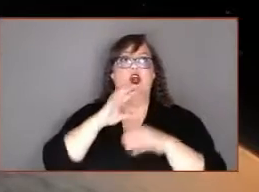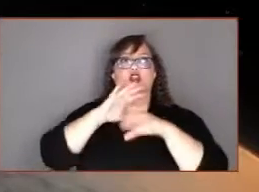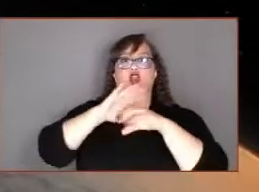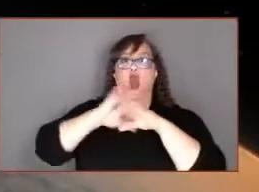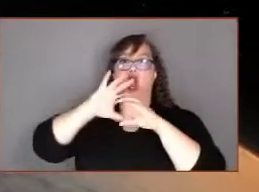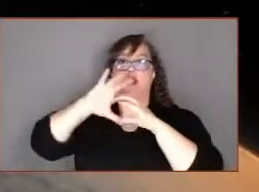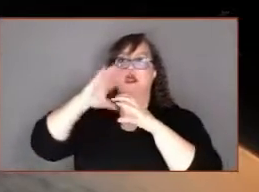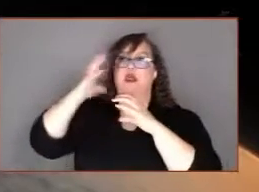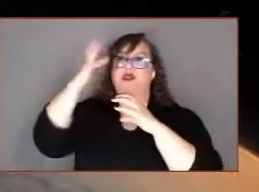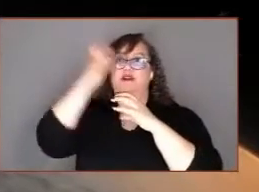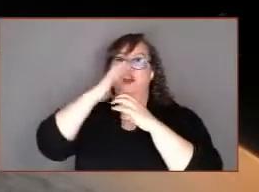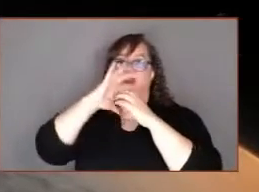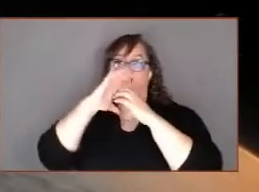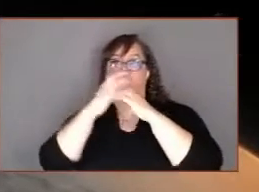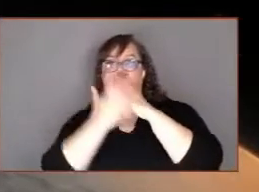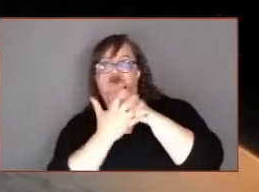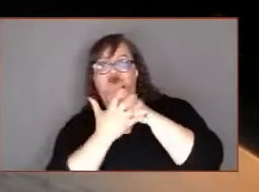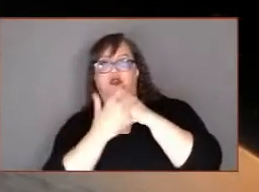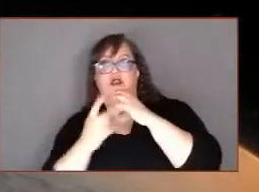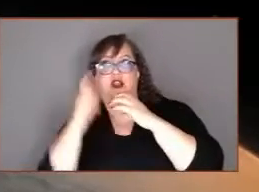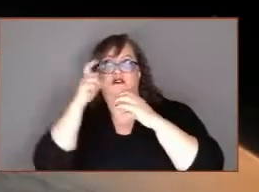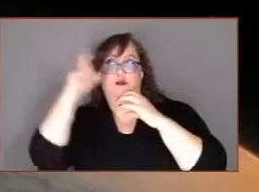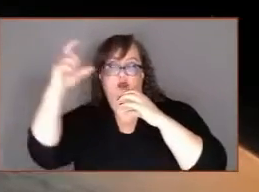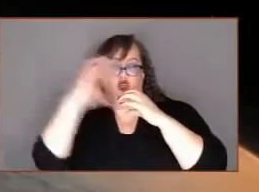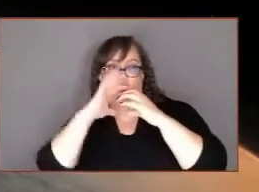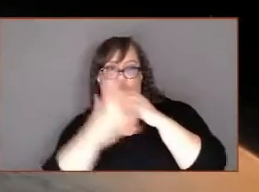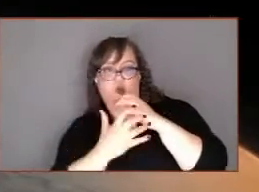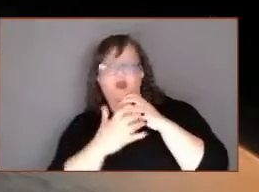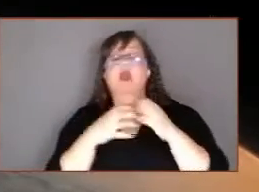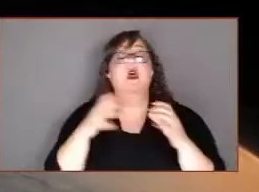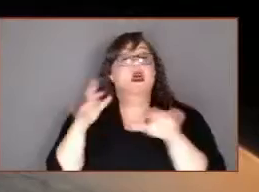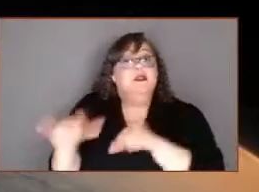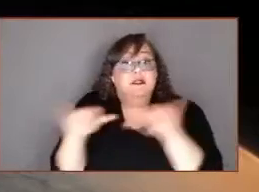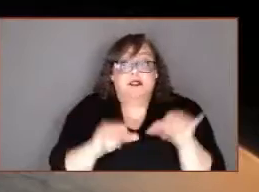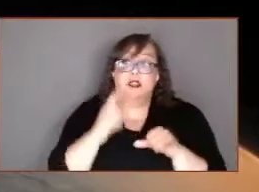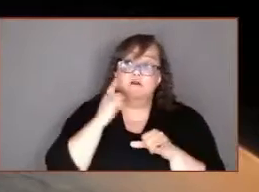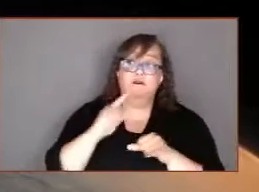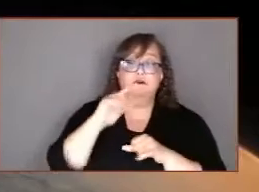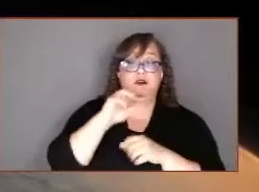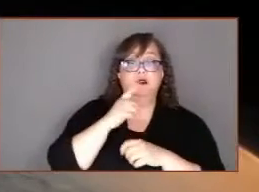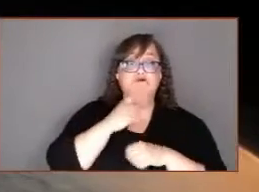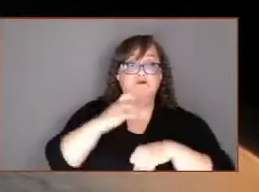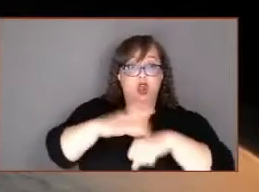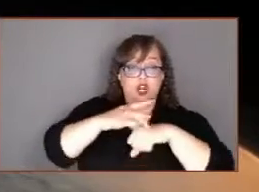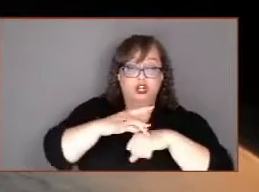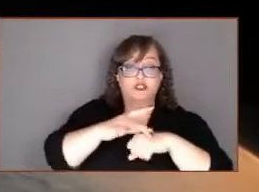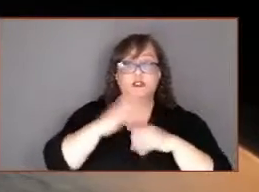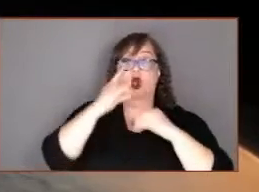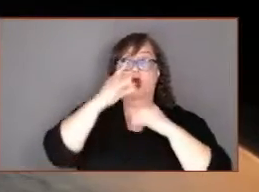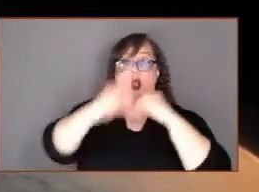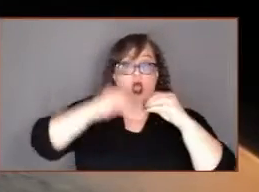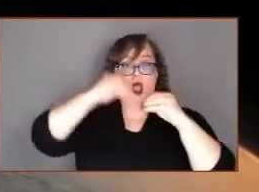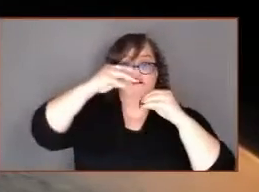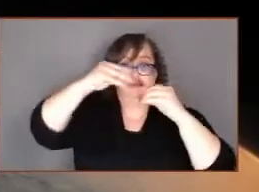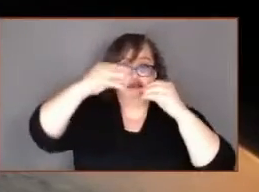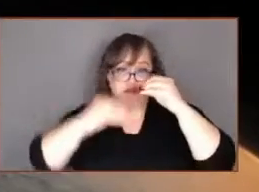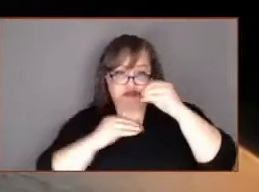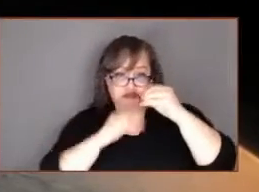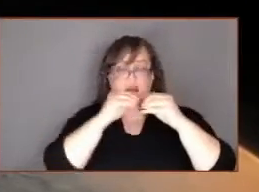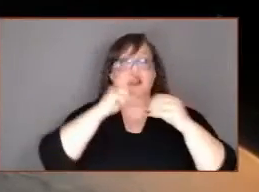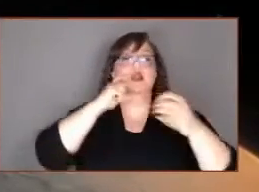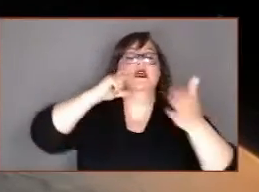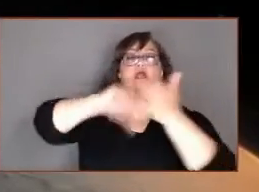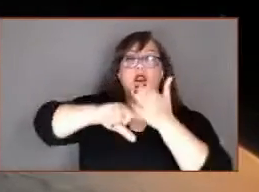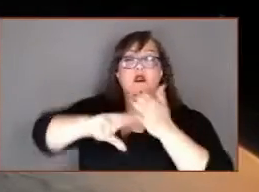of the Moon. Similarly for Mars, there's orbital missions that have identified water, and since the Phoenix